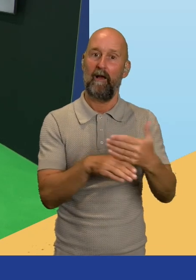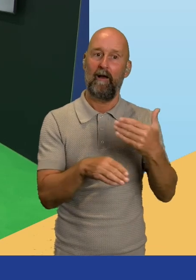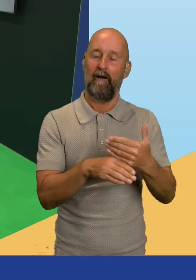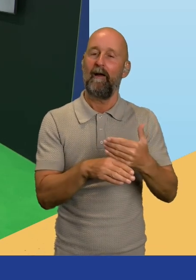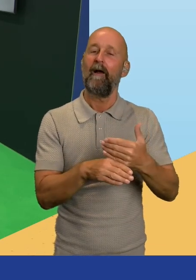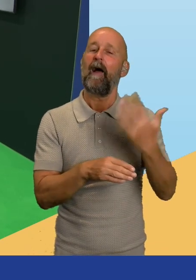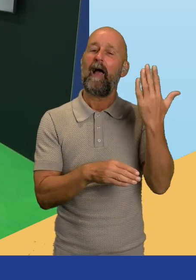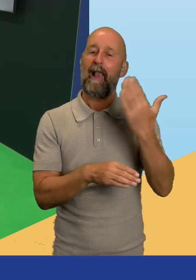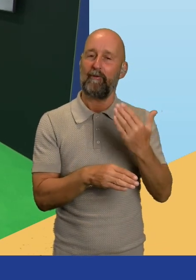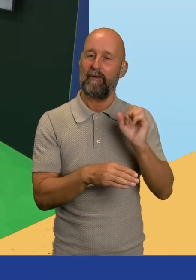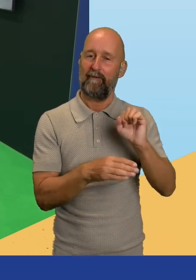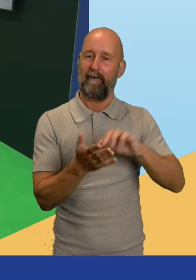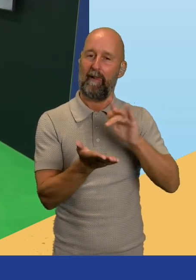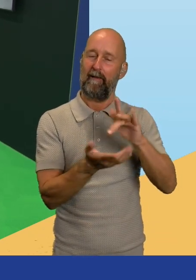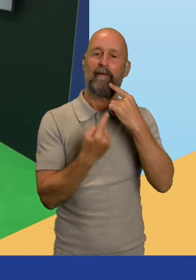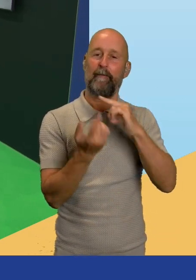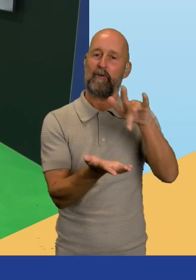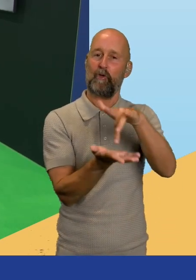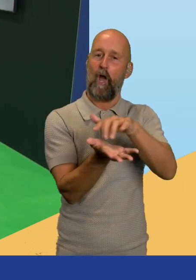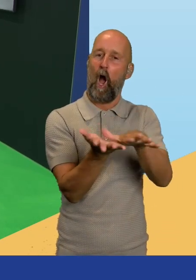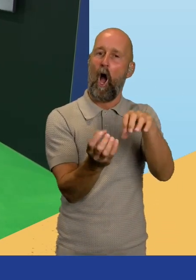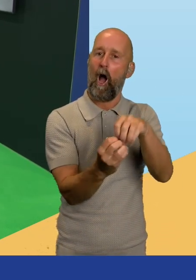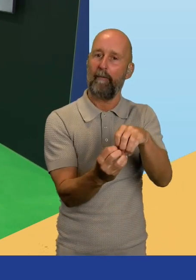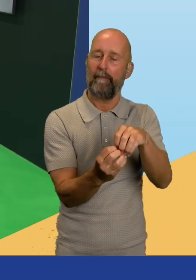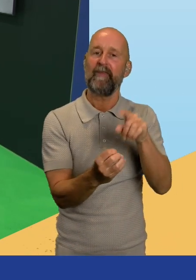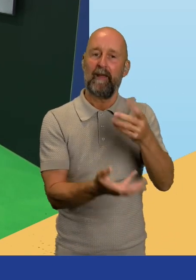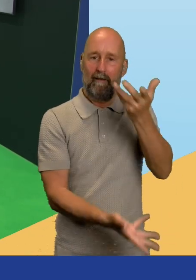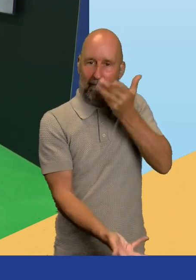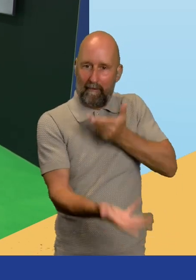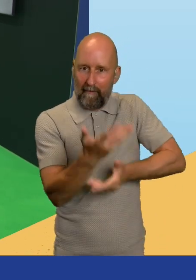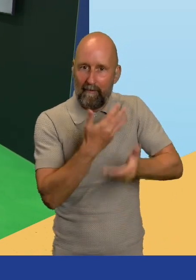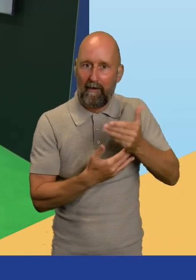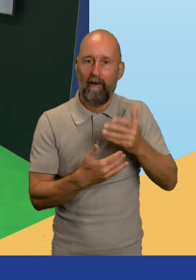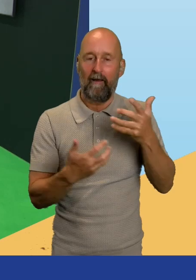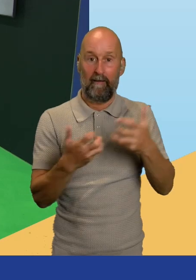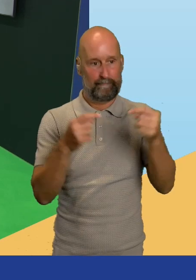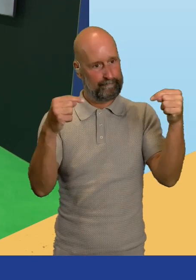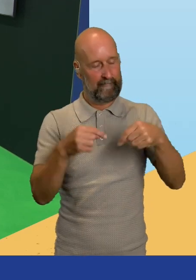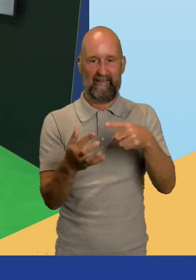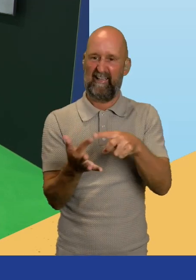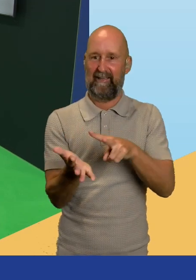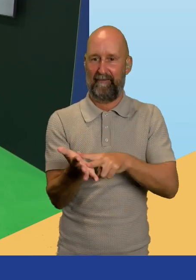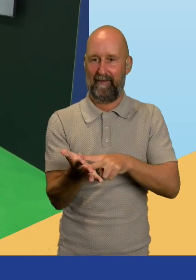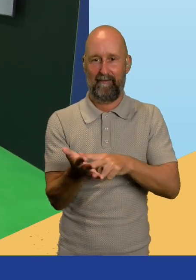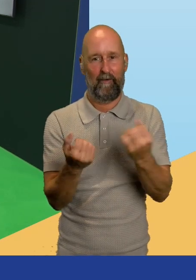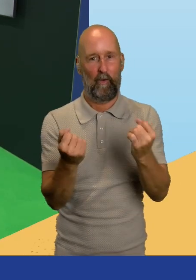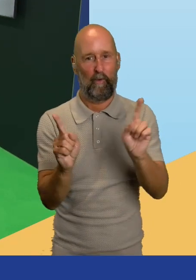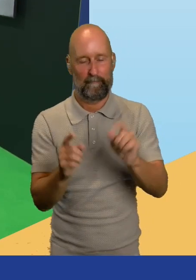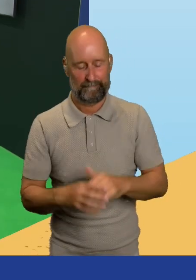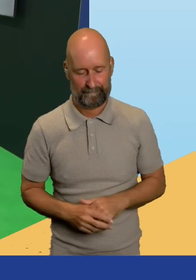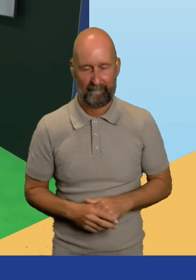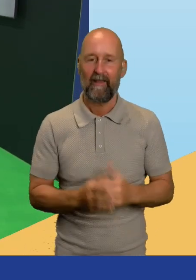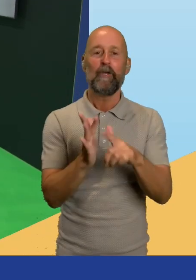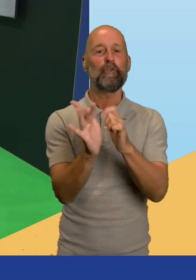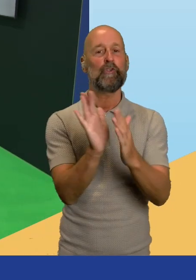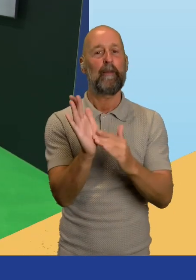Vehicle Information Hub, where James is going to be telling us everything we need to know about the world of EVs. James, thank you so much for